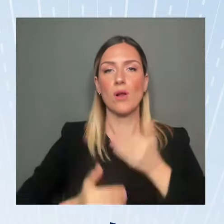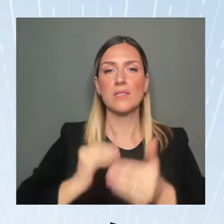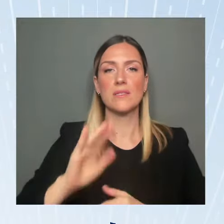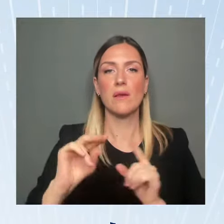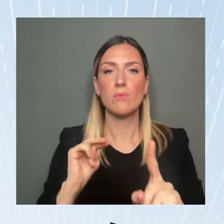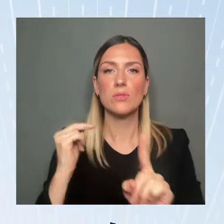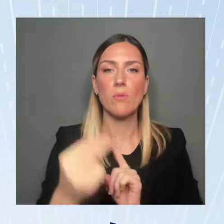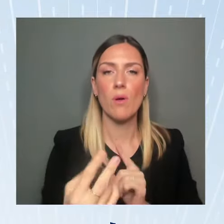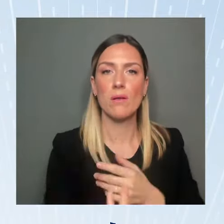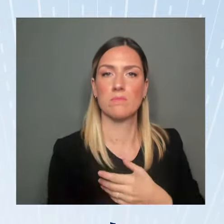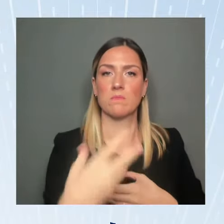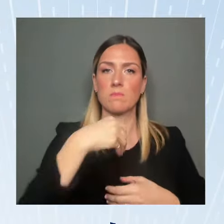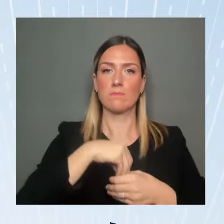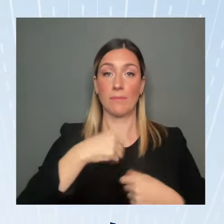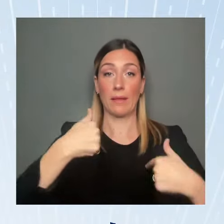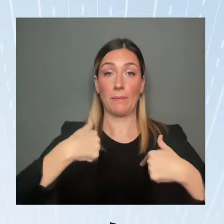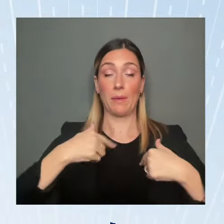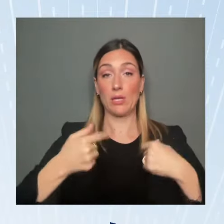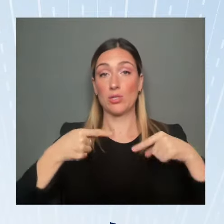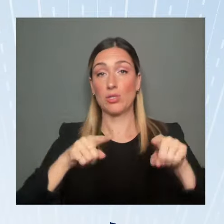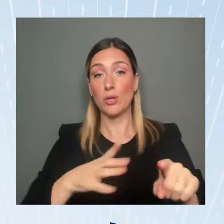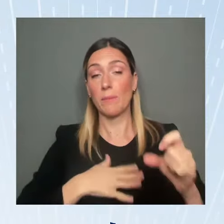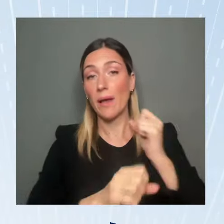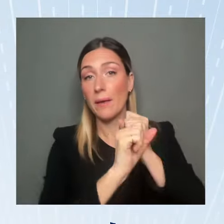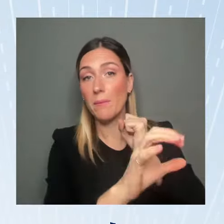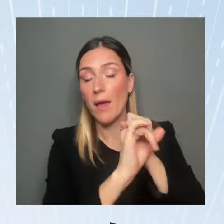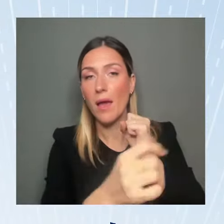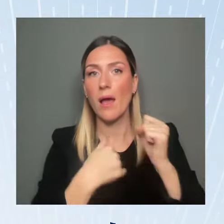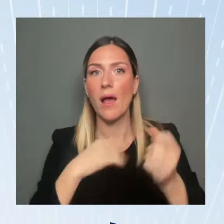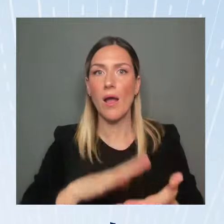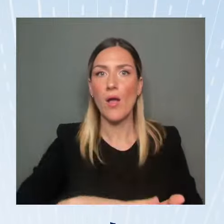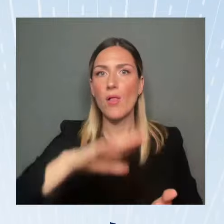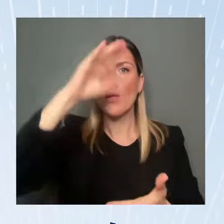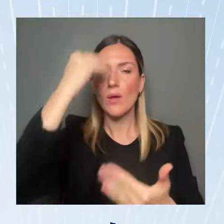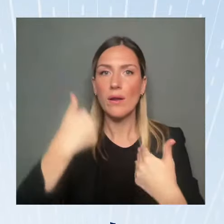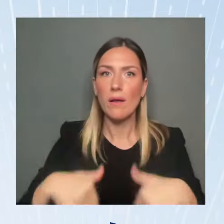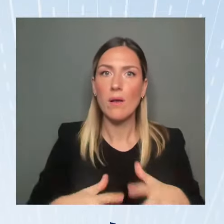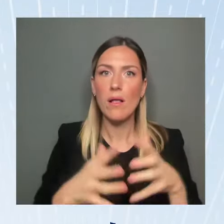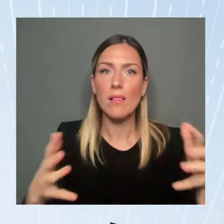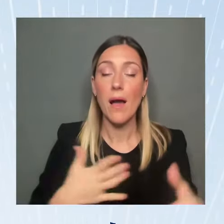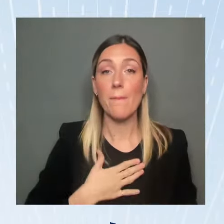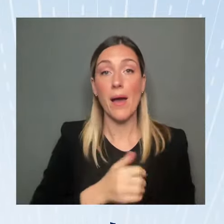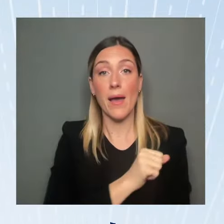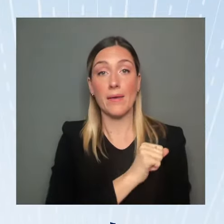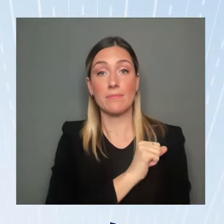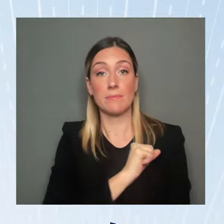lot about this during my own campaign. Members of our staff who had this lived experience